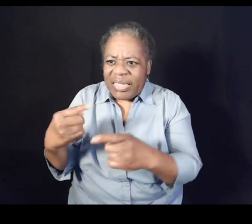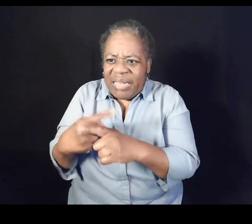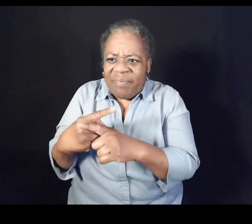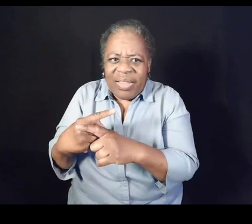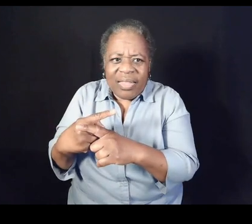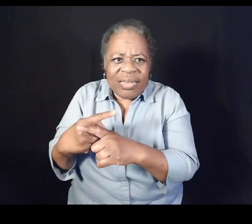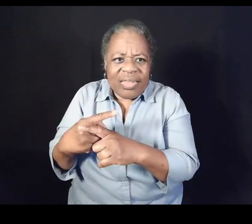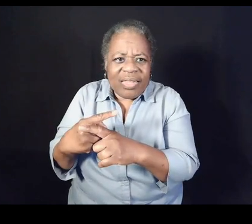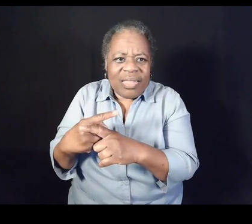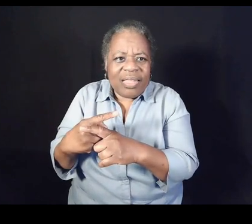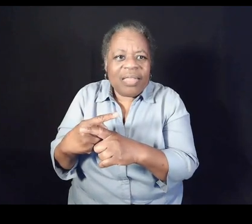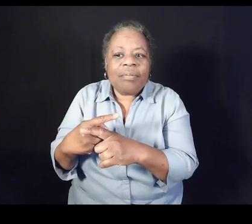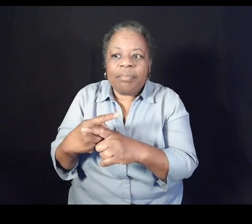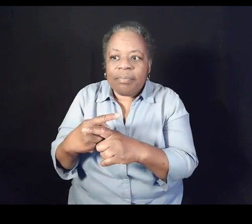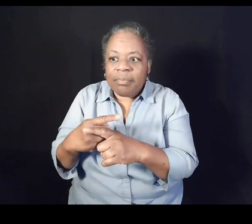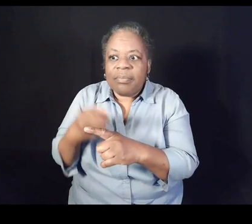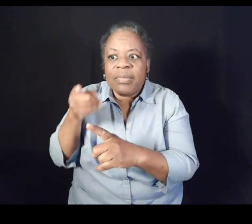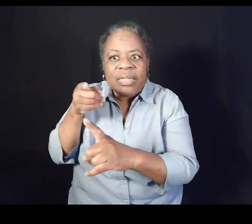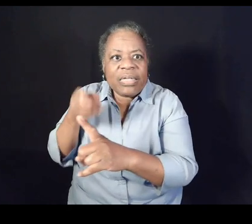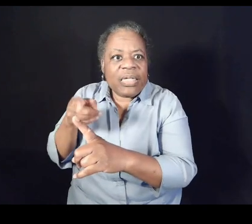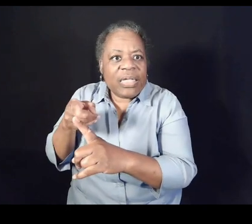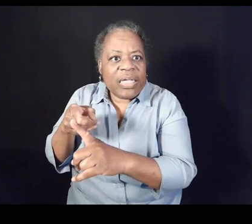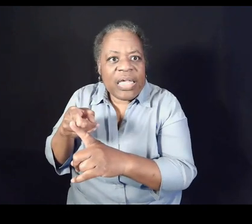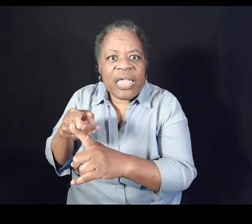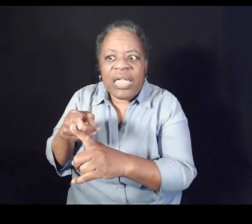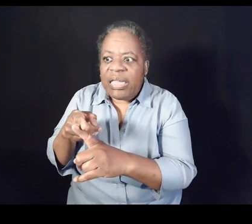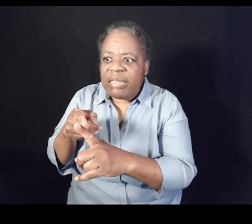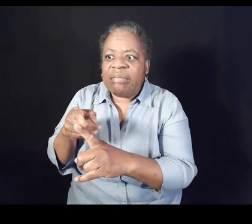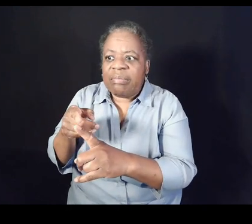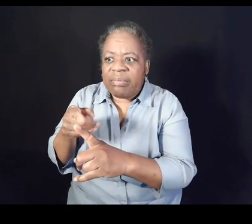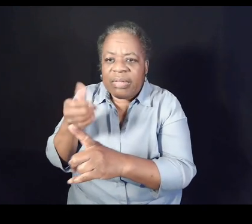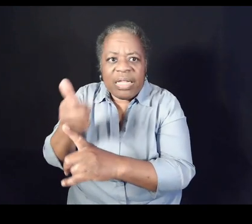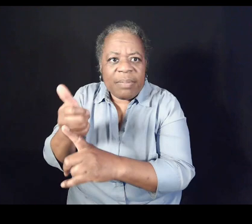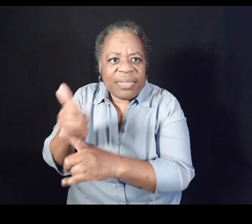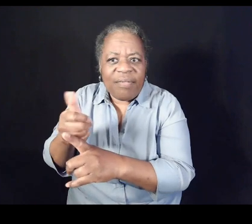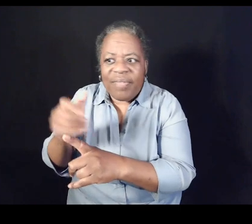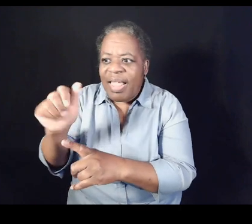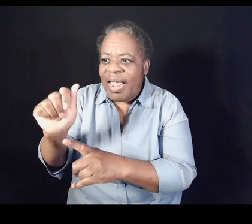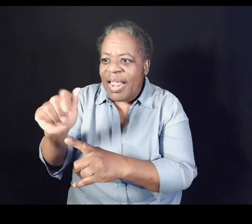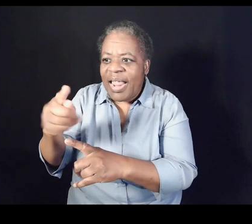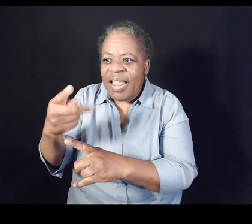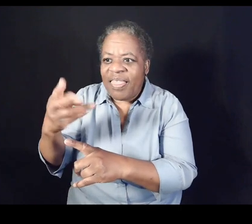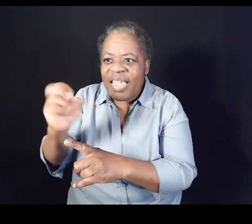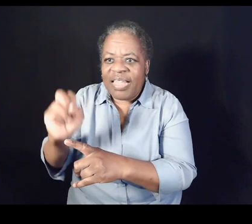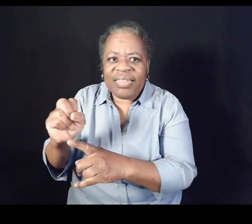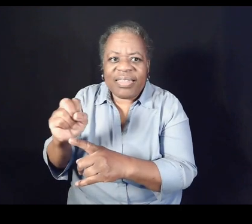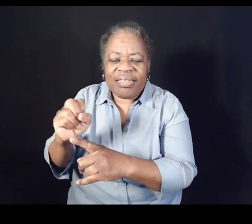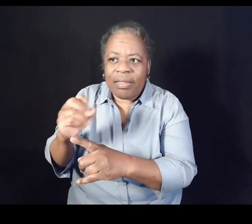Hawking, the self-described atheist, acknowledged the evidence for a creator.